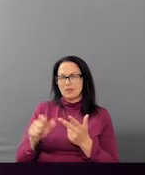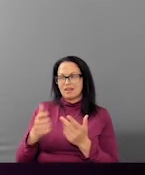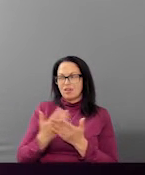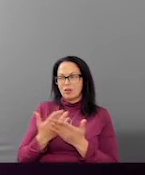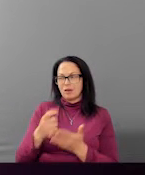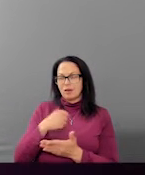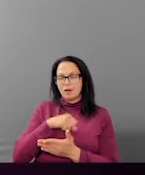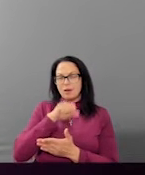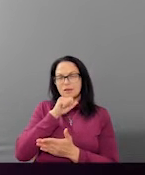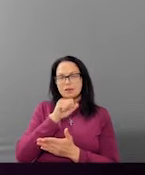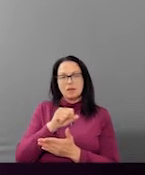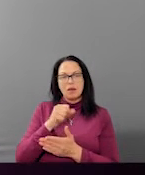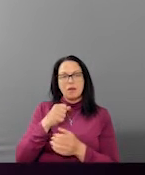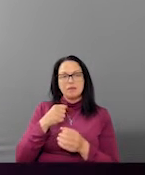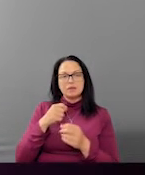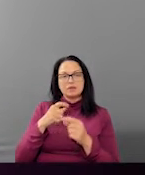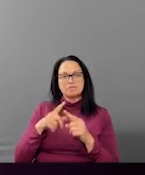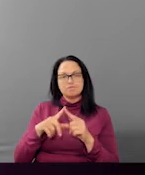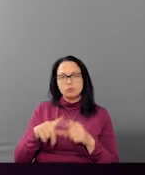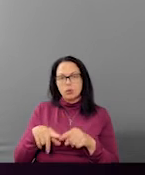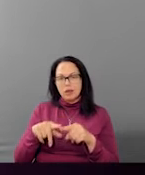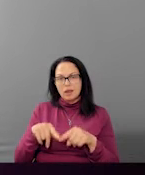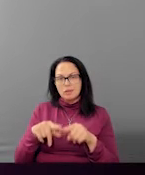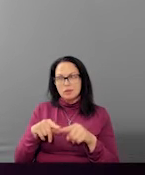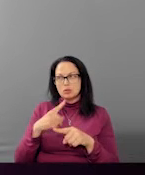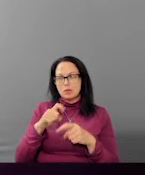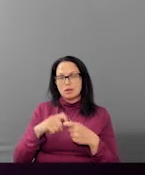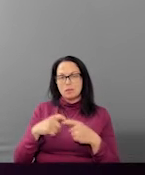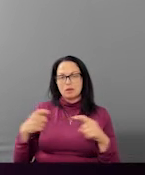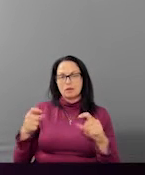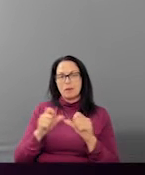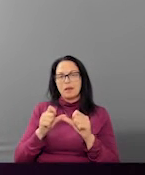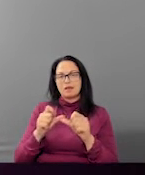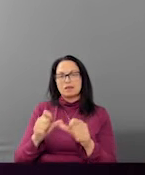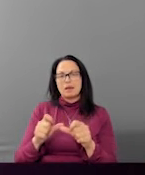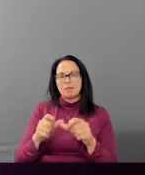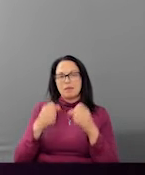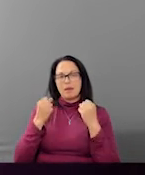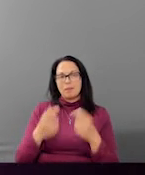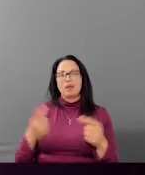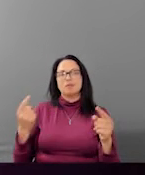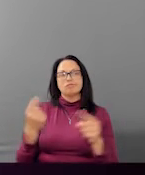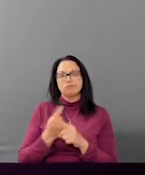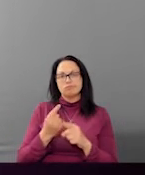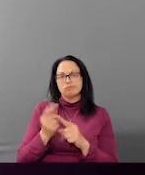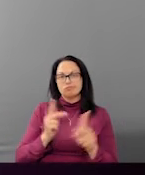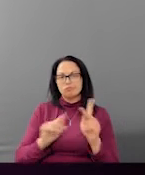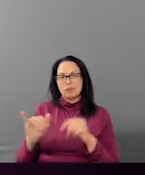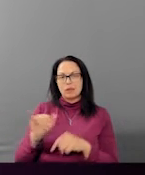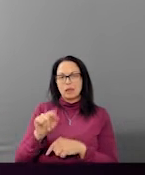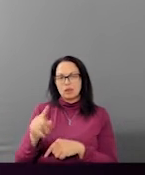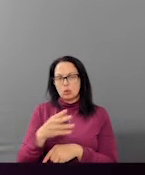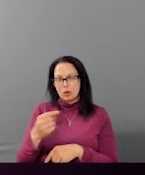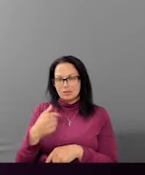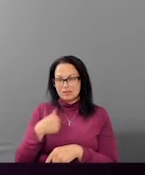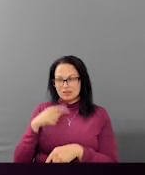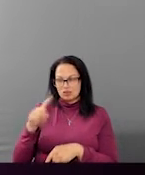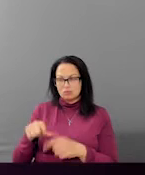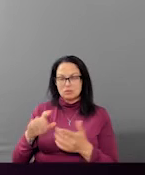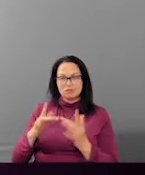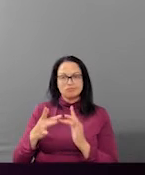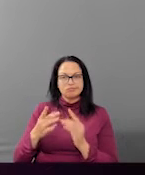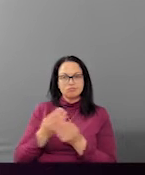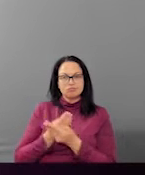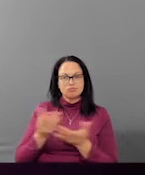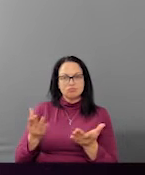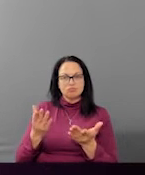and I love to explain is reliability. So because the blockchain is maintained by a bunch of regular people like you and me, this distributed network, it's